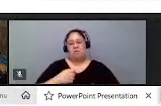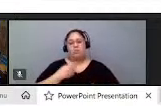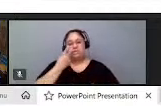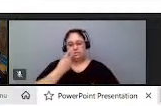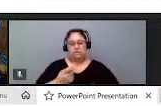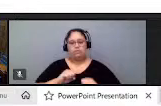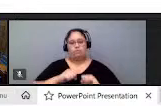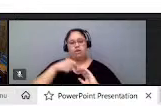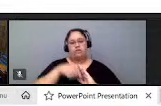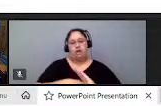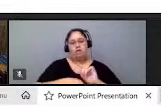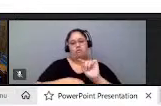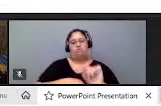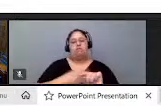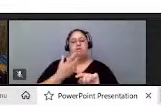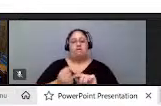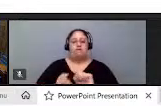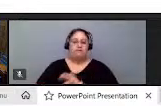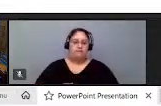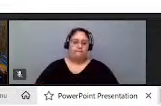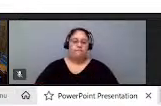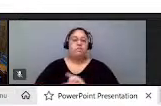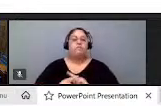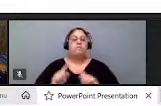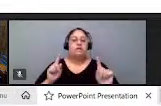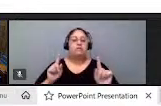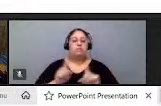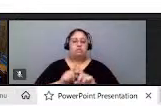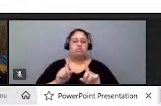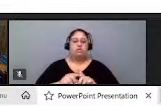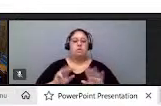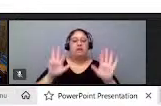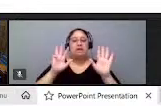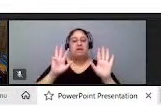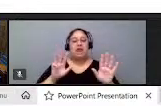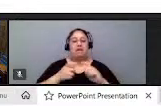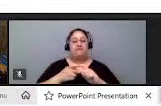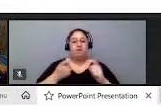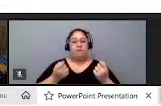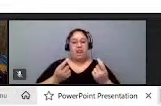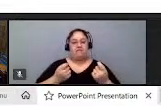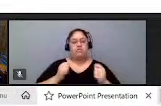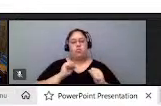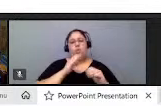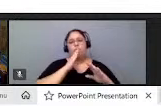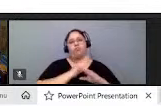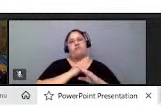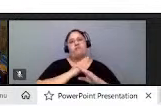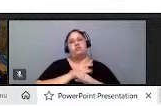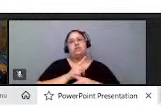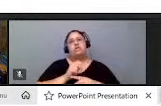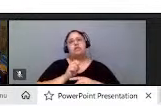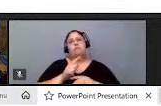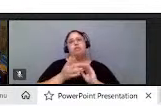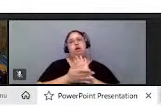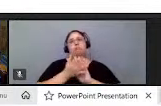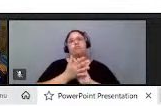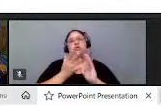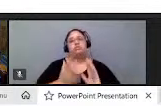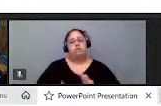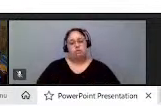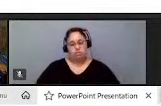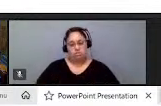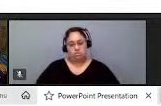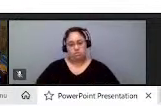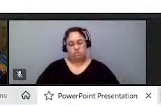see the breakdown on the presentation but more so over that nine of that 11 are private terminal operators